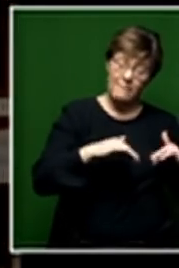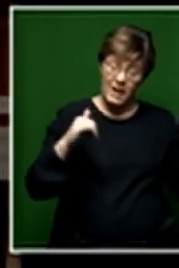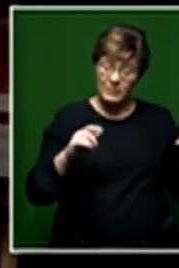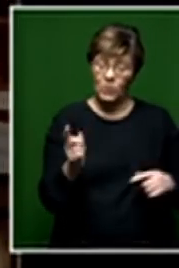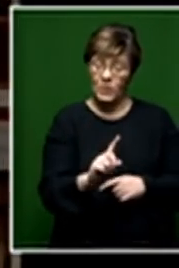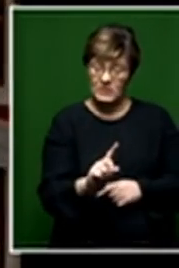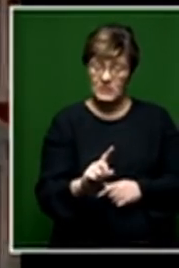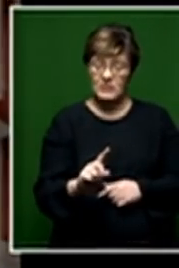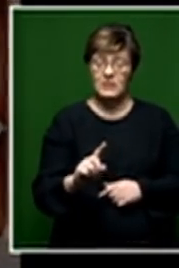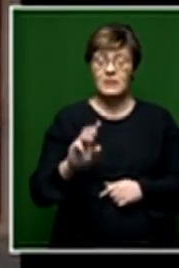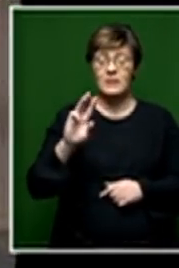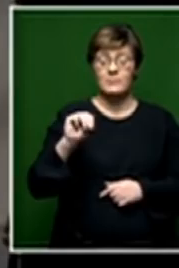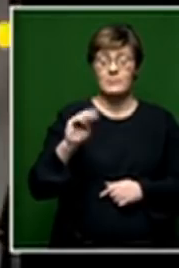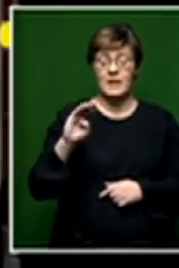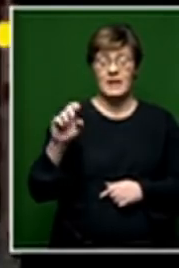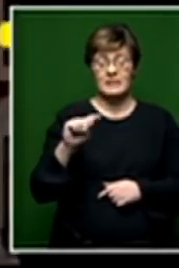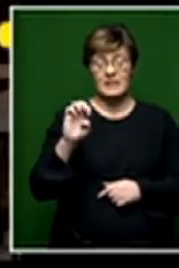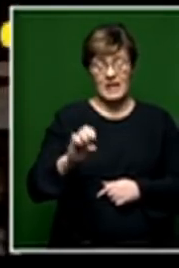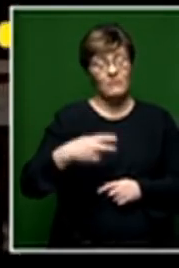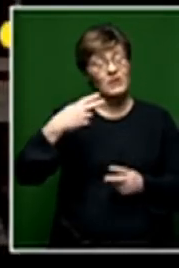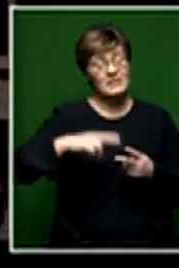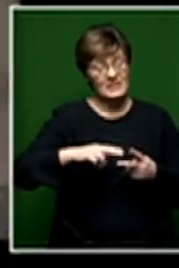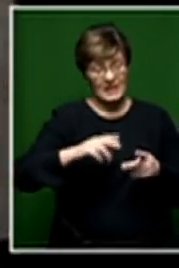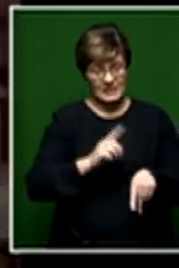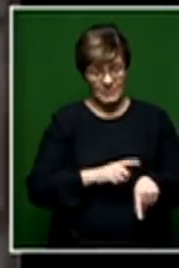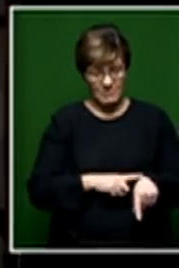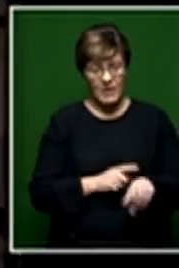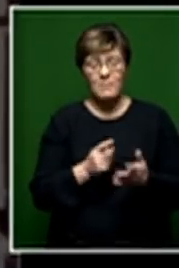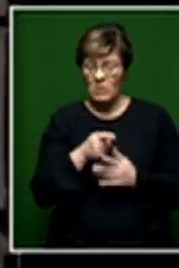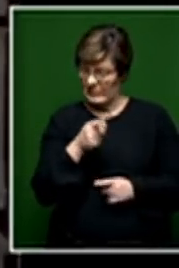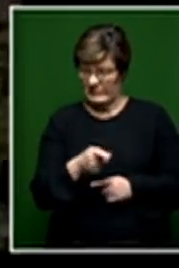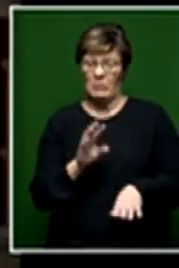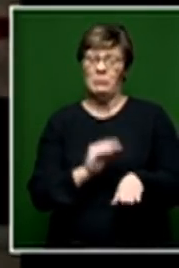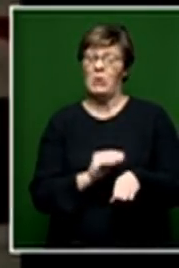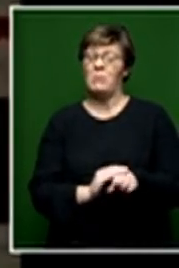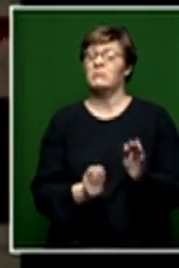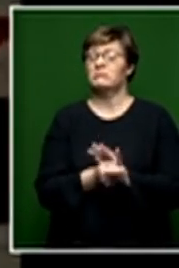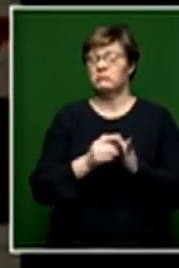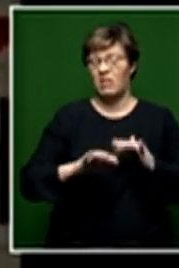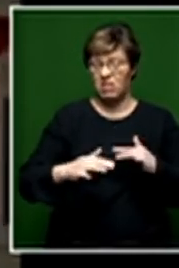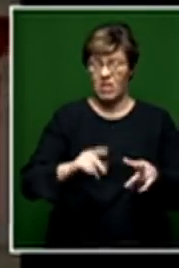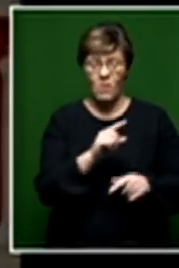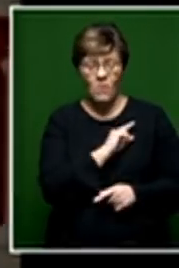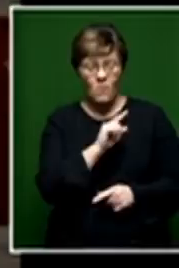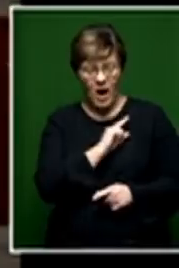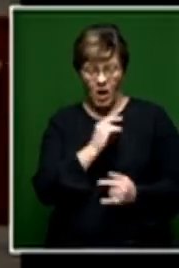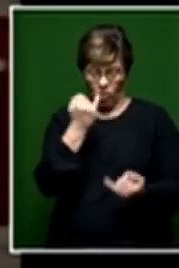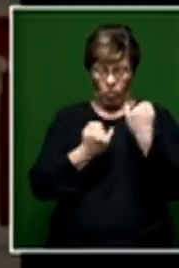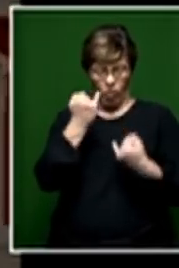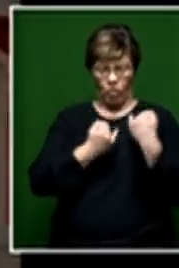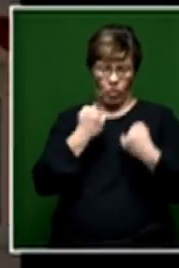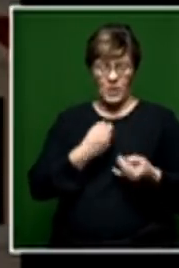as Speaker for the second time. The second time proved to be rocky for Mbete, as she was faced with a lot of